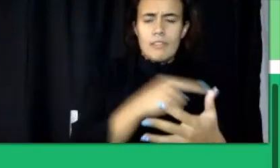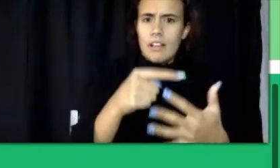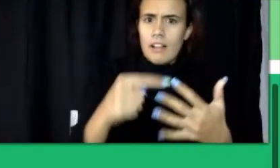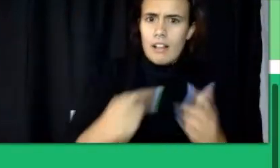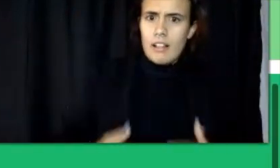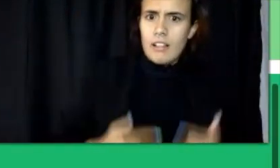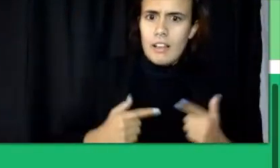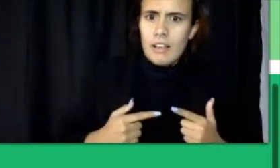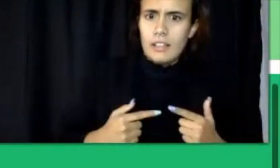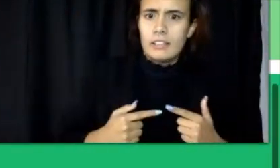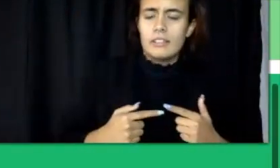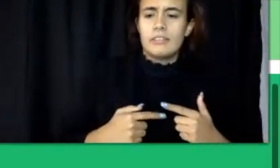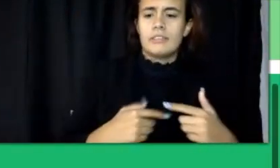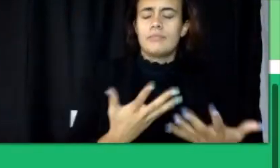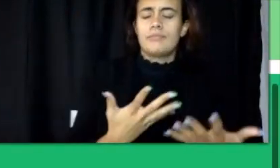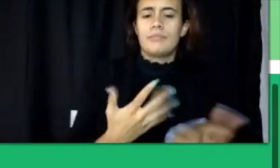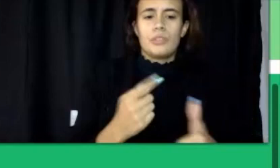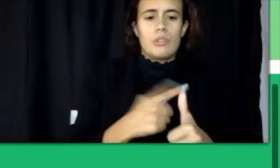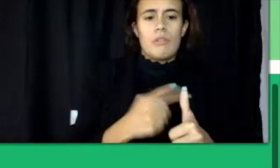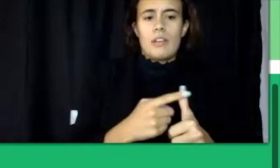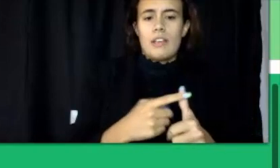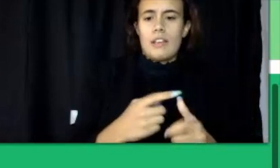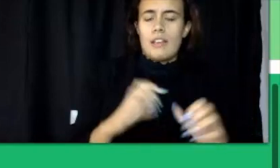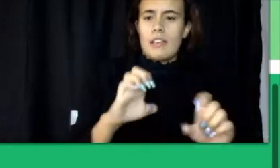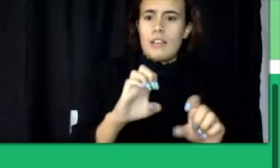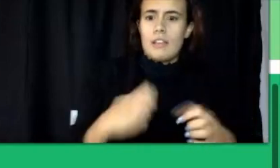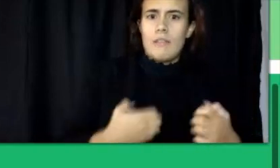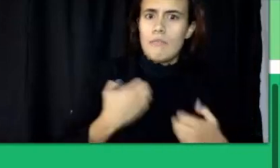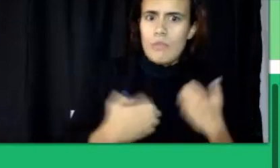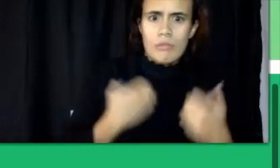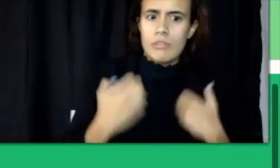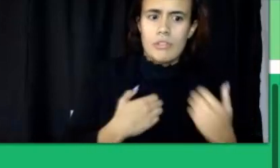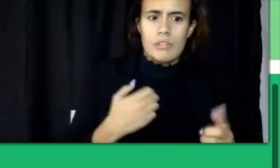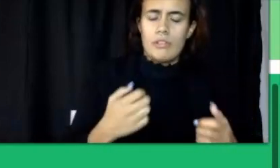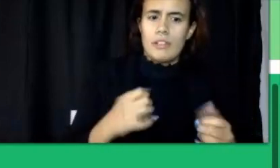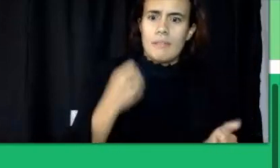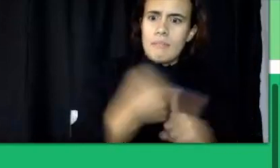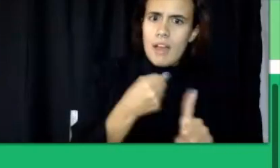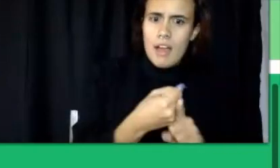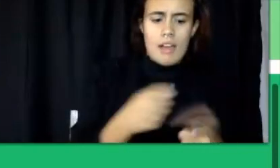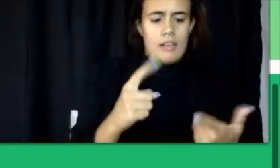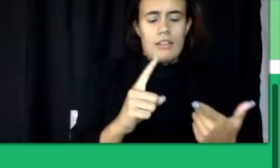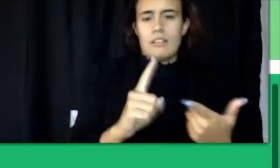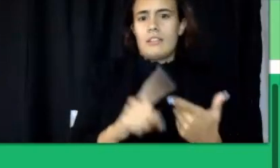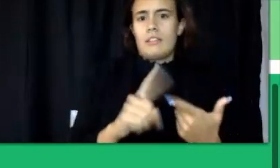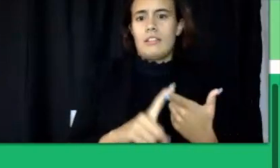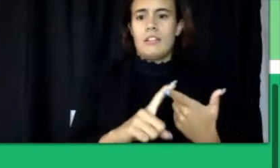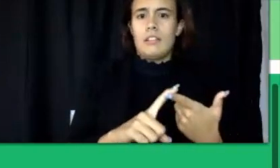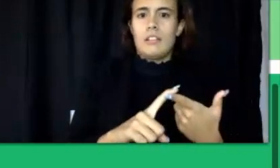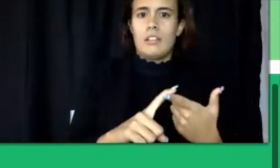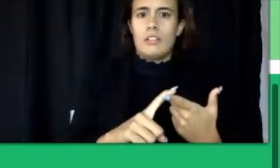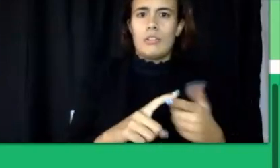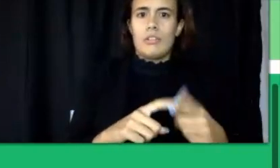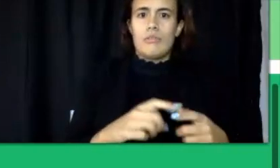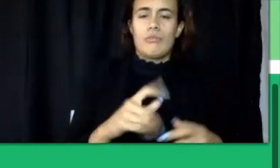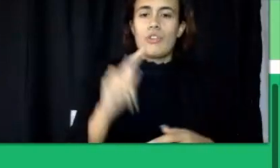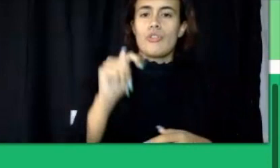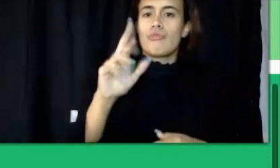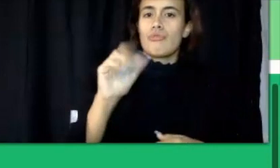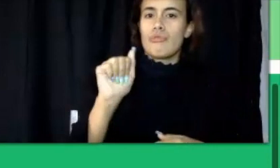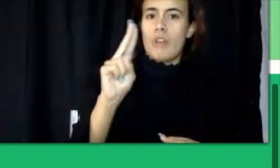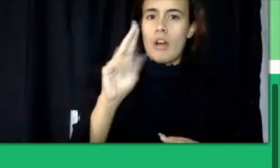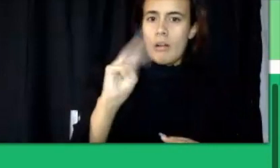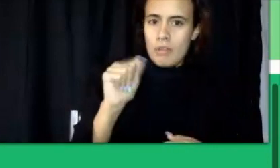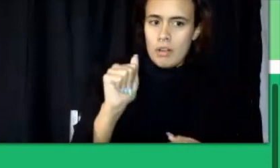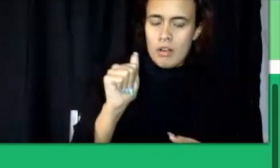just kind of even I'm broke. So how does it impact you emotionally in terms of your dating? In some cases, how does it magnify trauma that you kind of grew